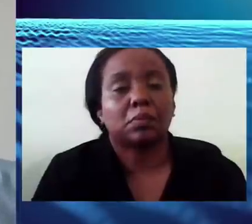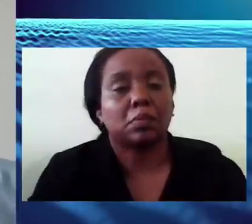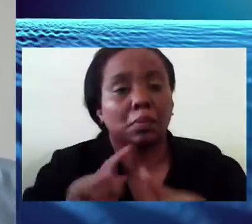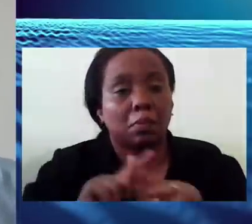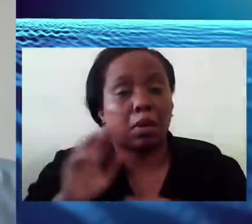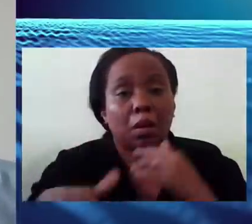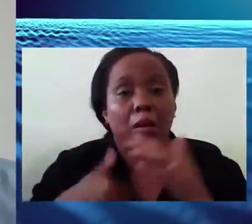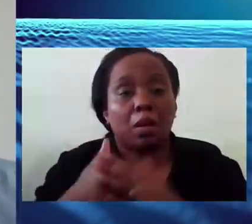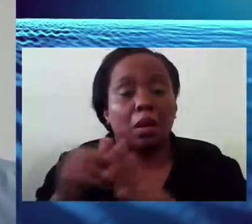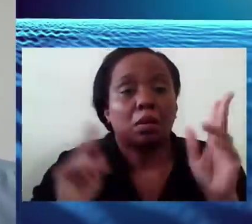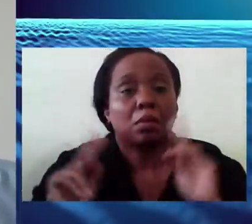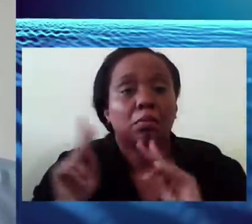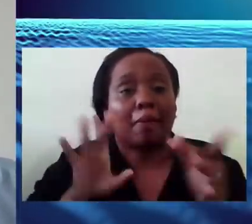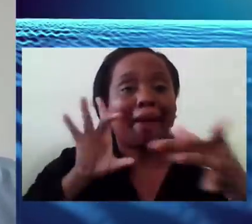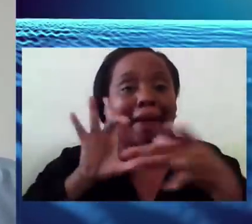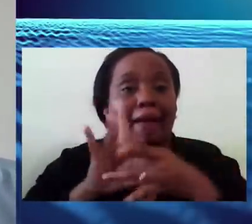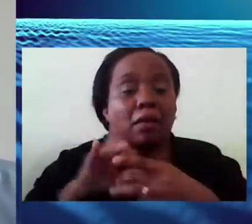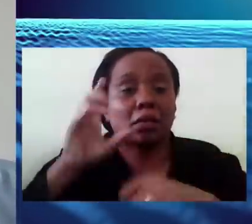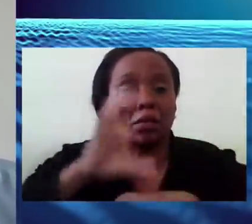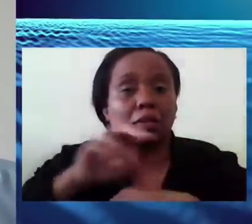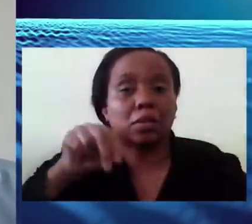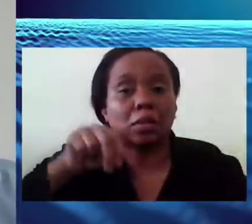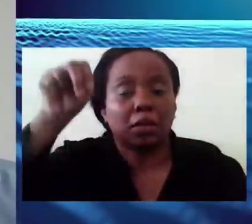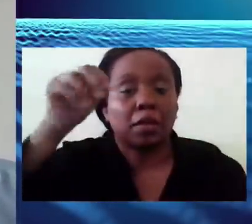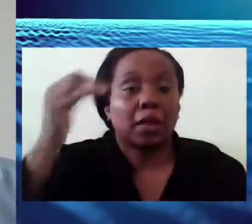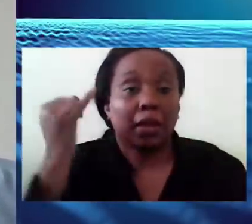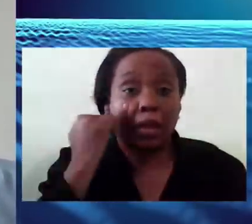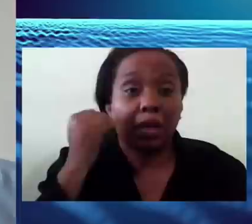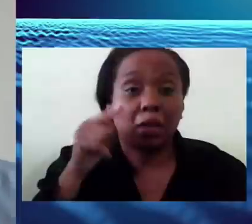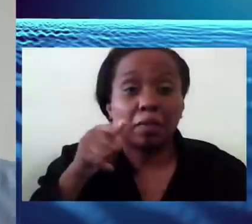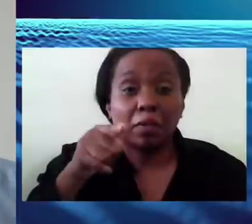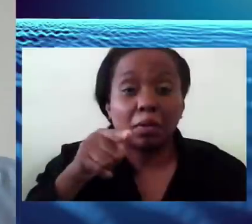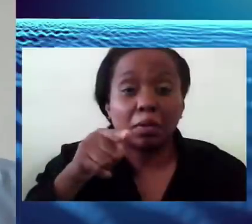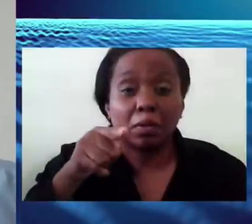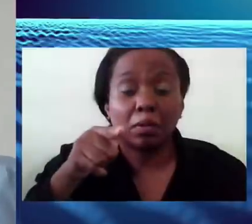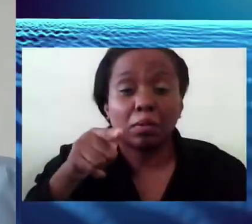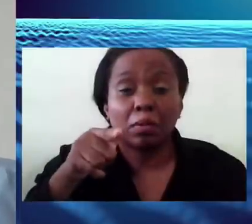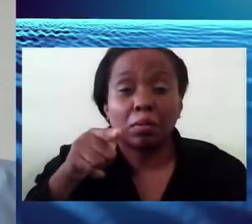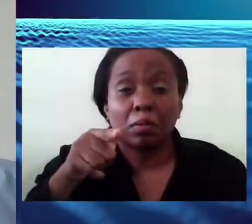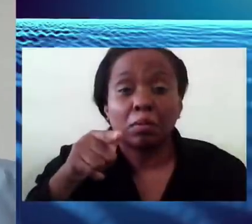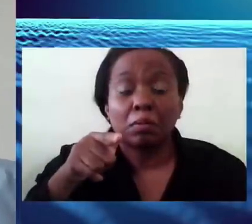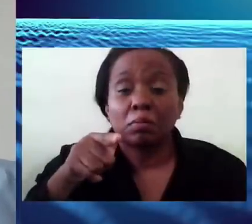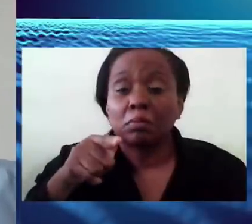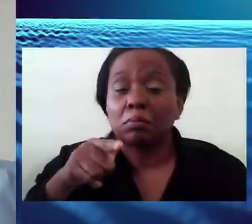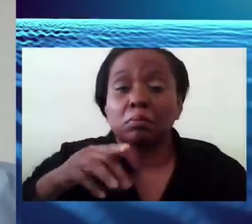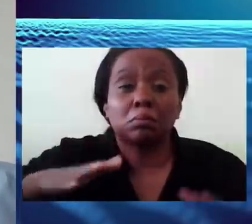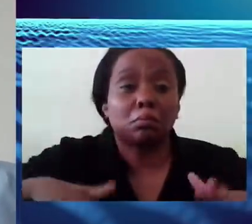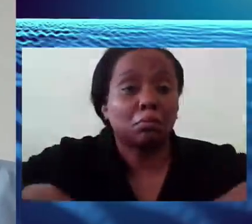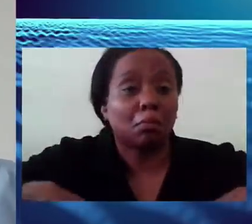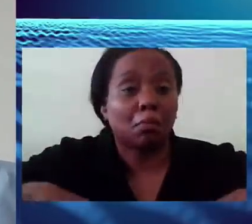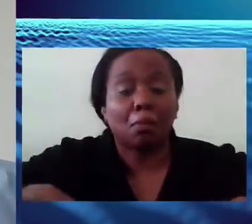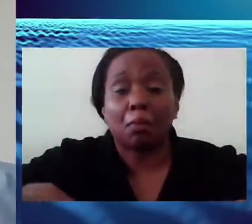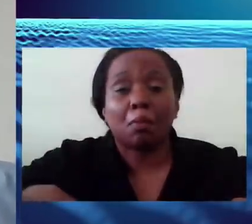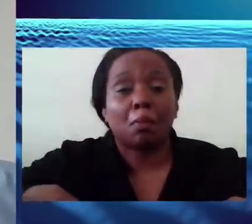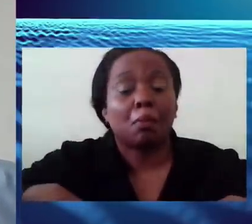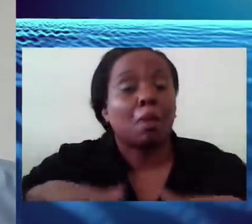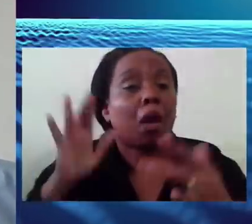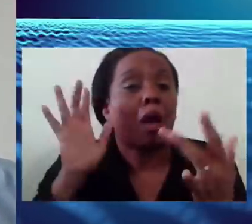cluster. If you have not yet been contacted by Ministry of Health officials, it is because